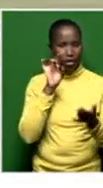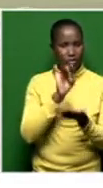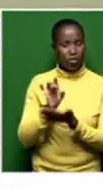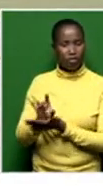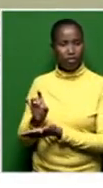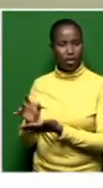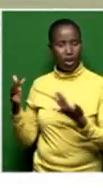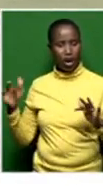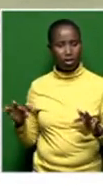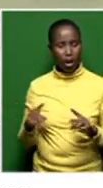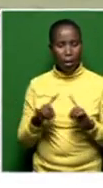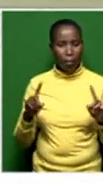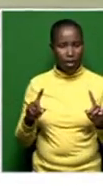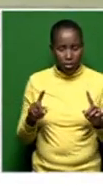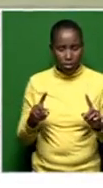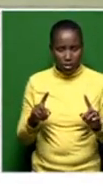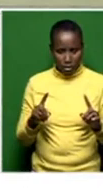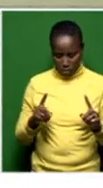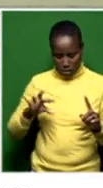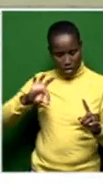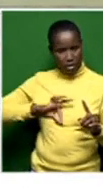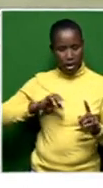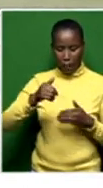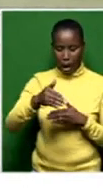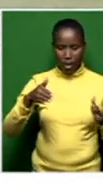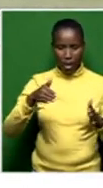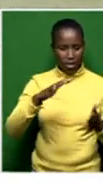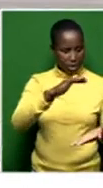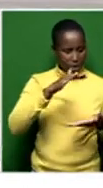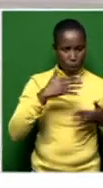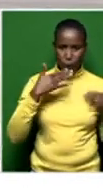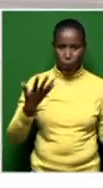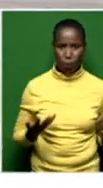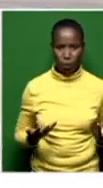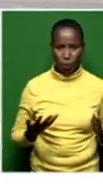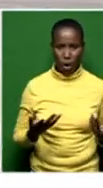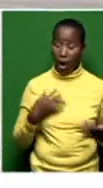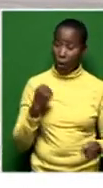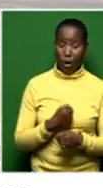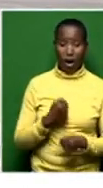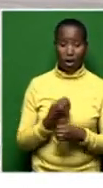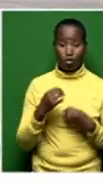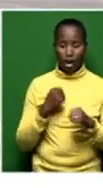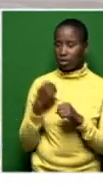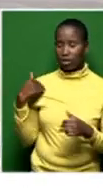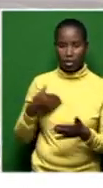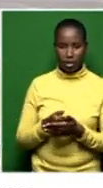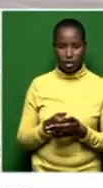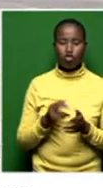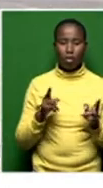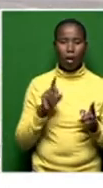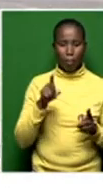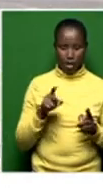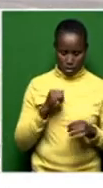is they're not even receiving the packages that were given to anybody else in the years of service. They have been given a package that the year